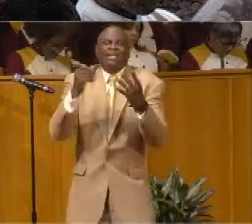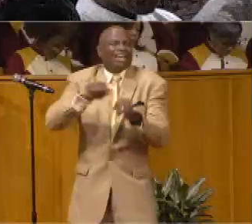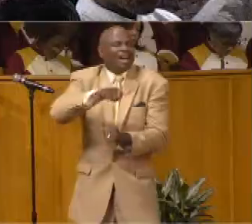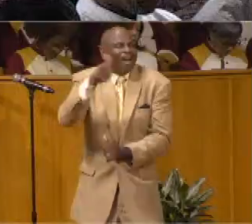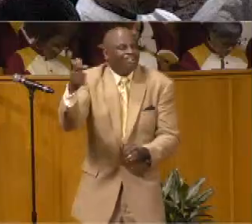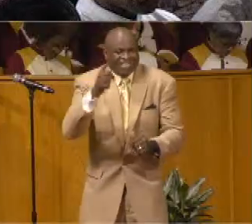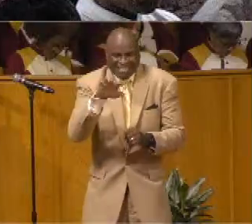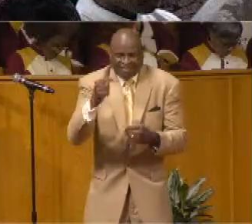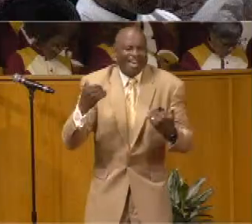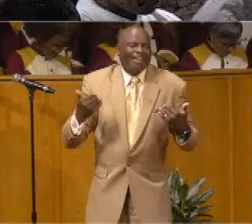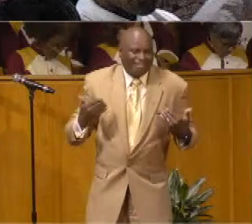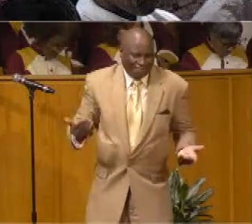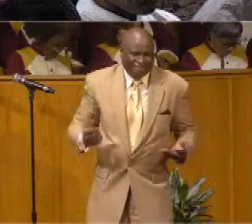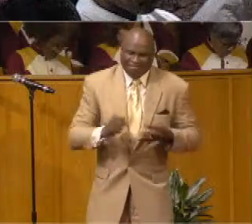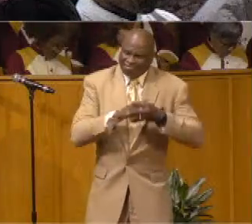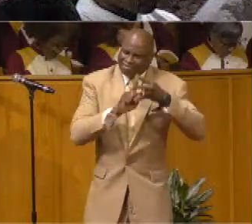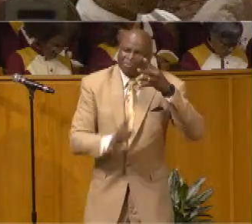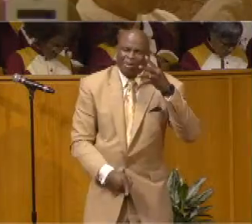to me.